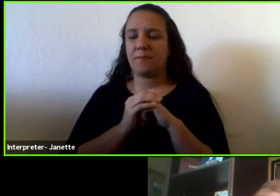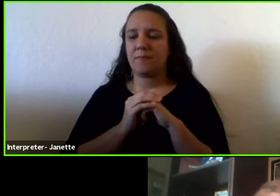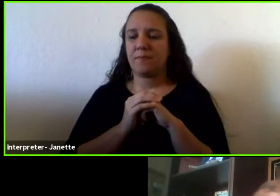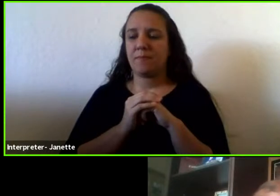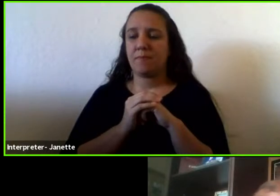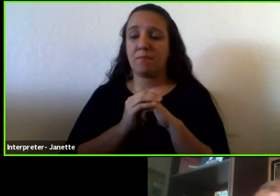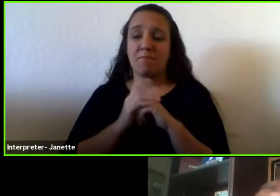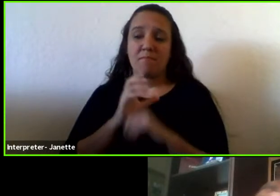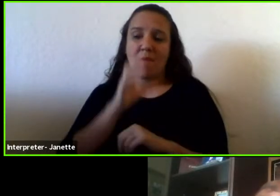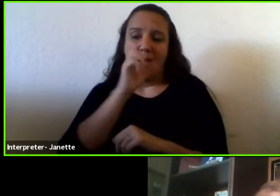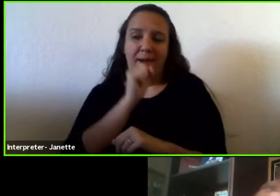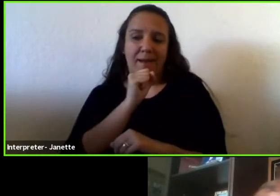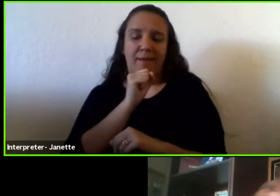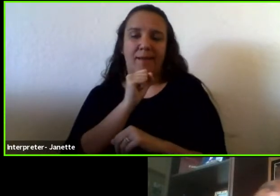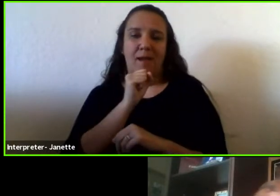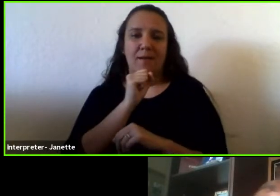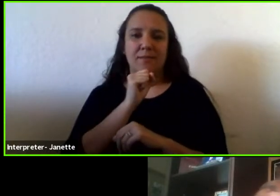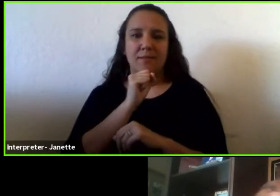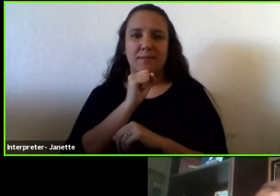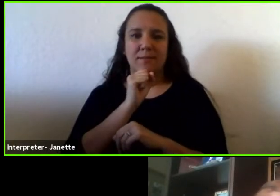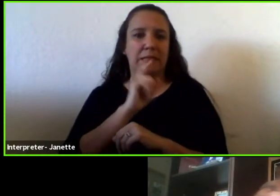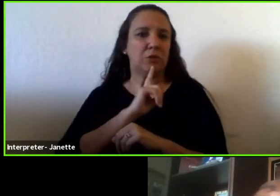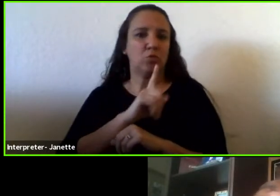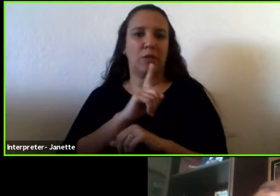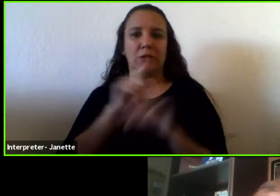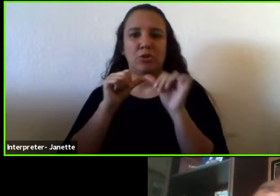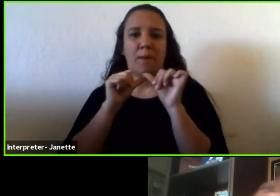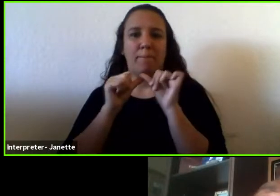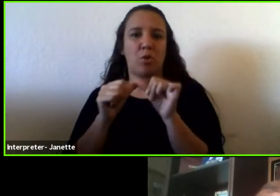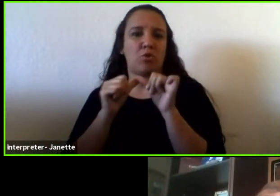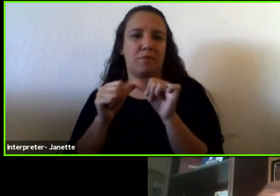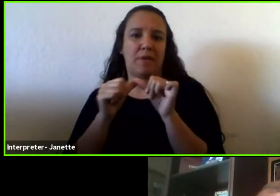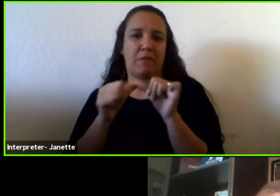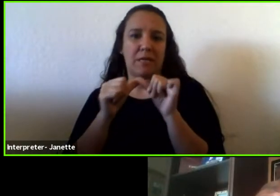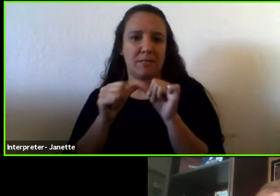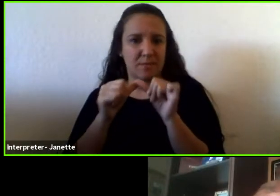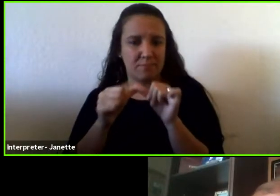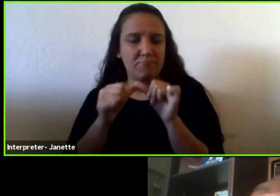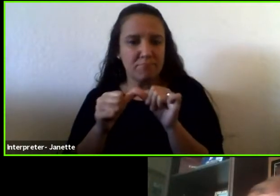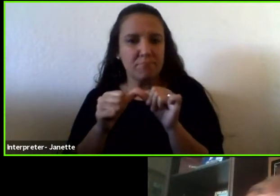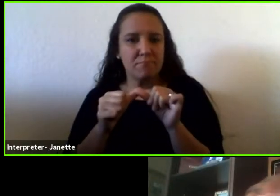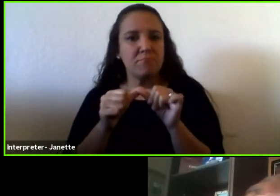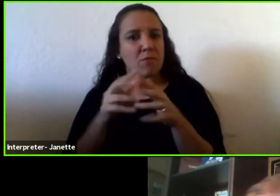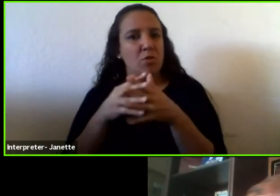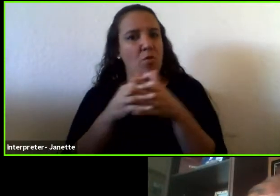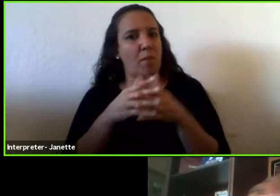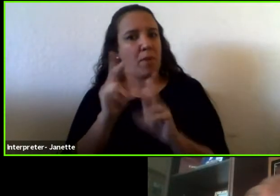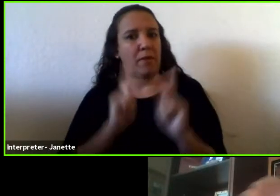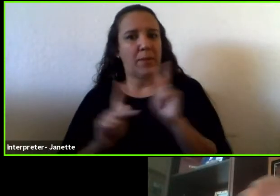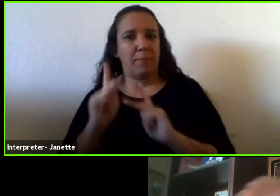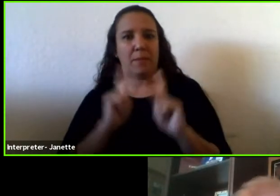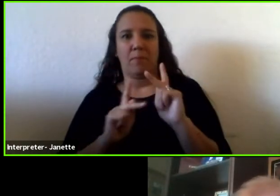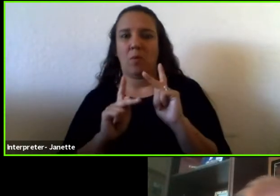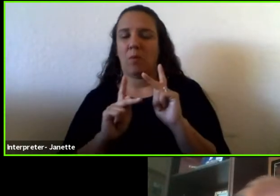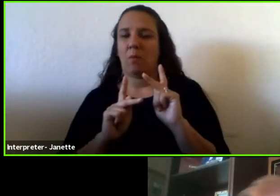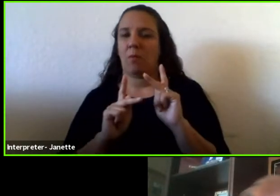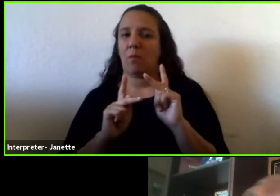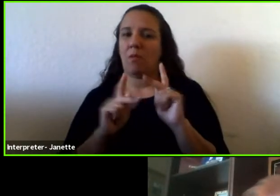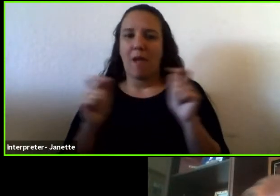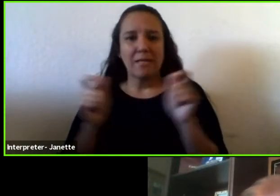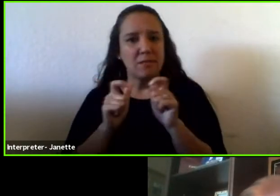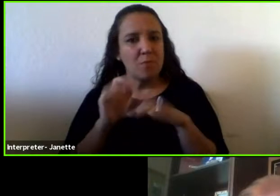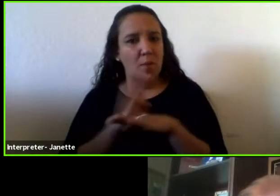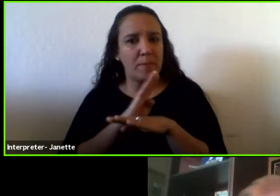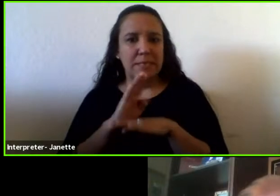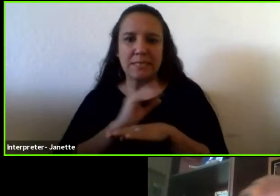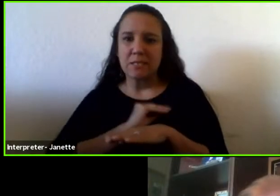perseverance, if to sum it up in a word, that, you know, that the American people have and that small business owners have,